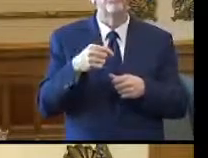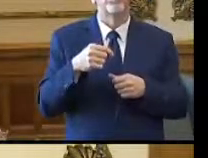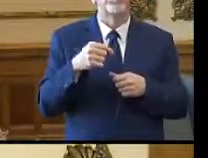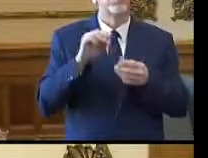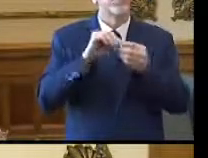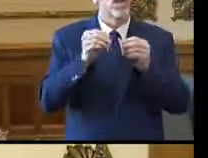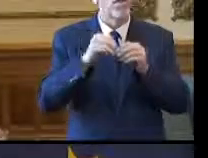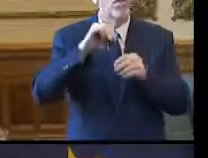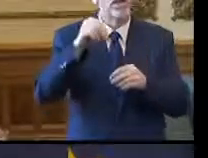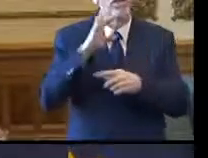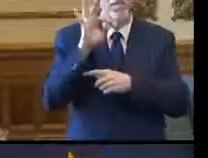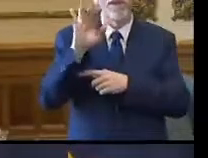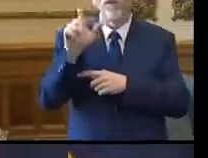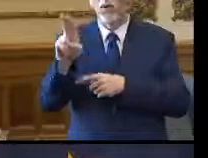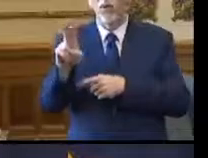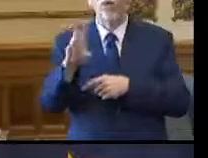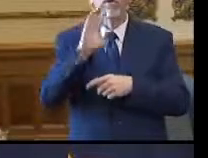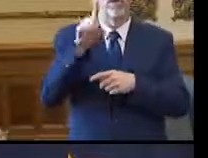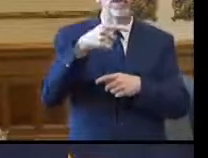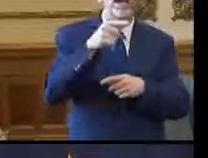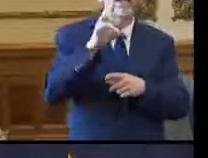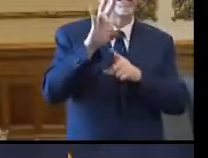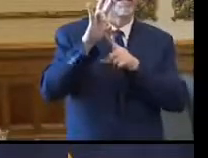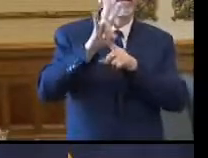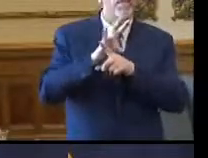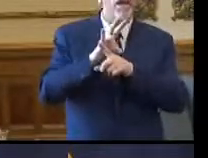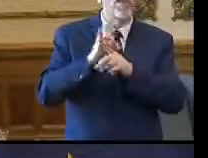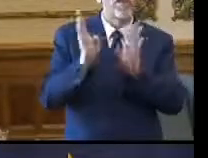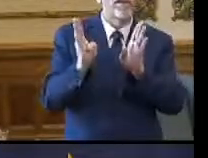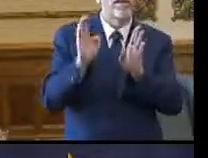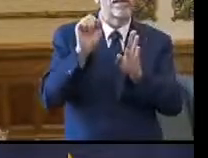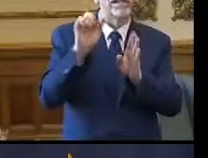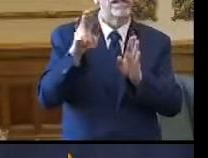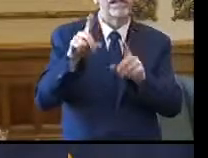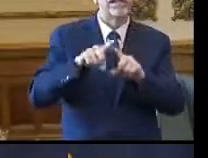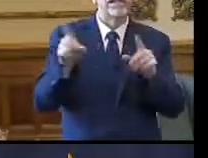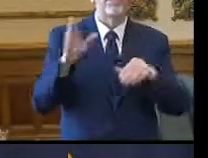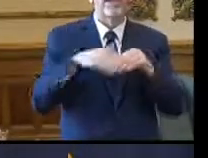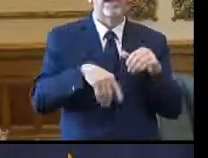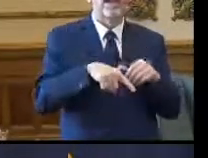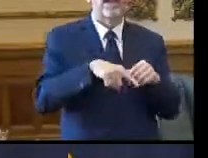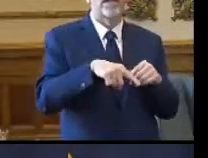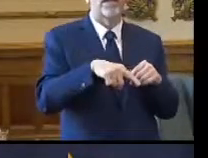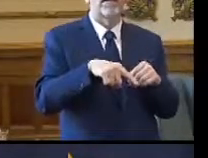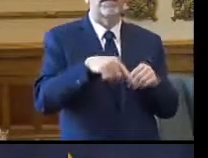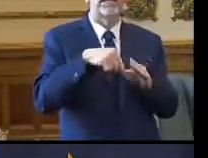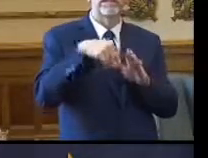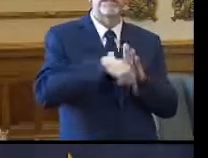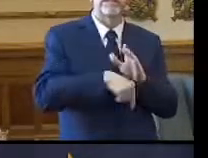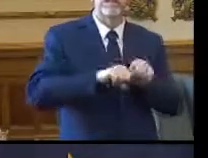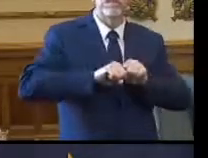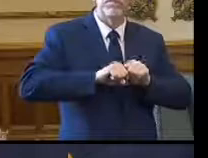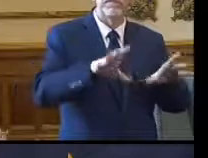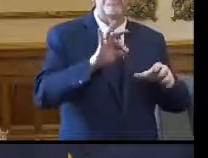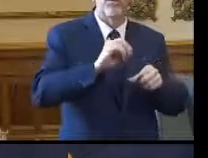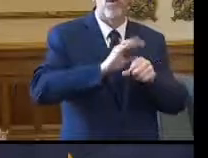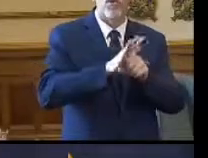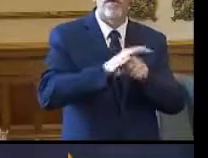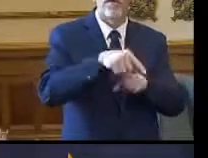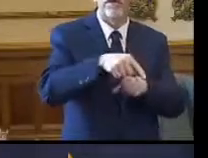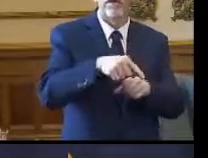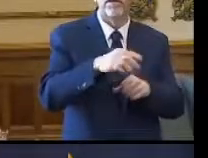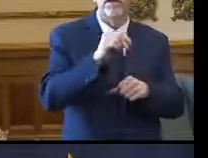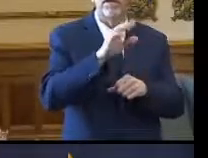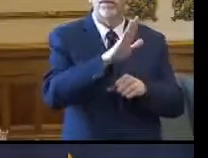when you're talking about the flu and you're talking about a 7-month season, much different than the intensity of COVID-19